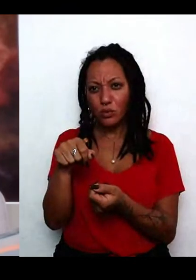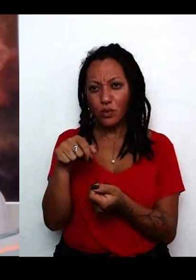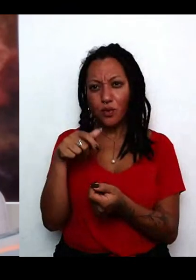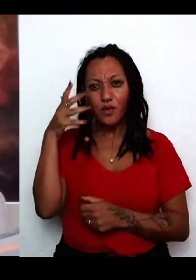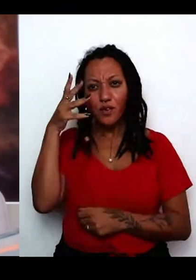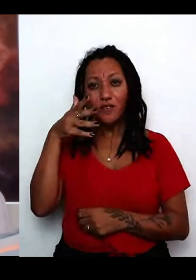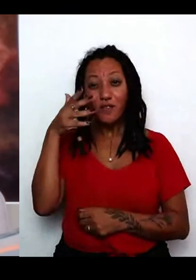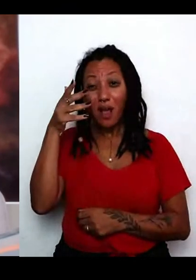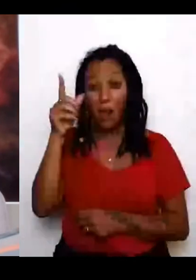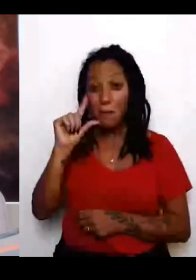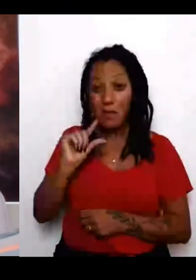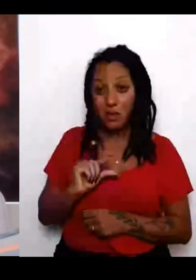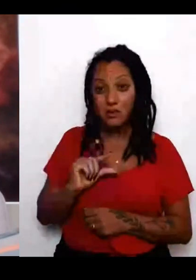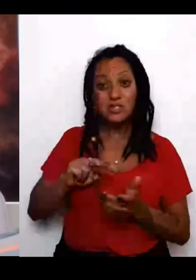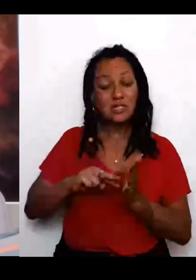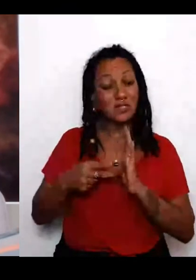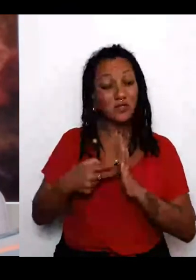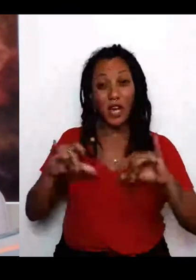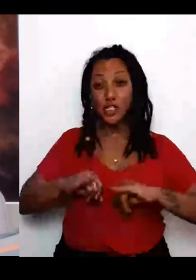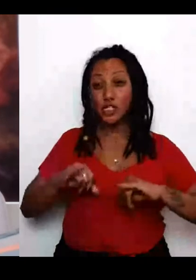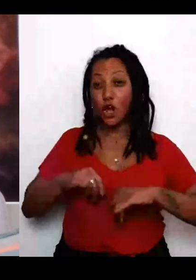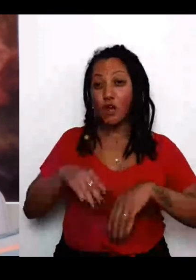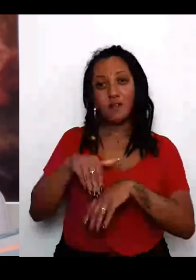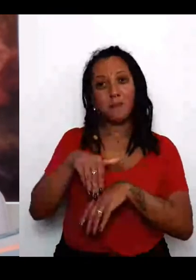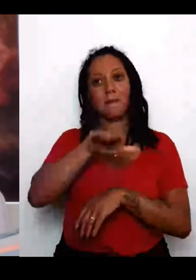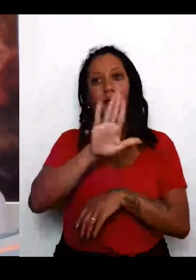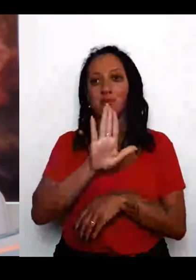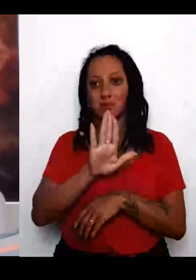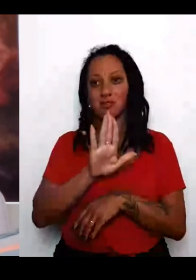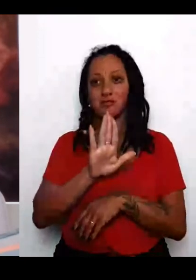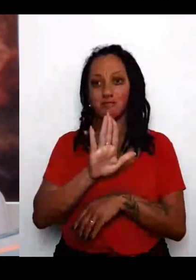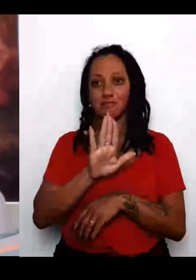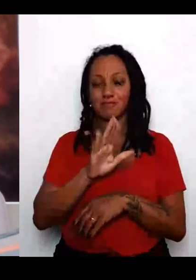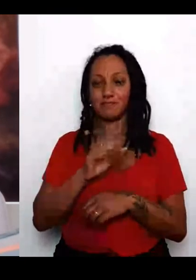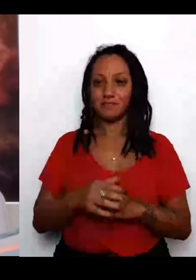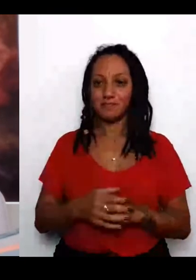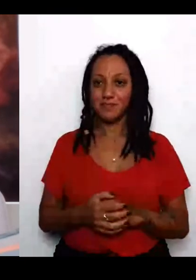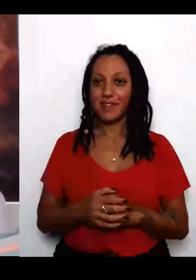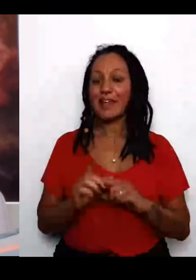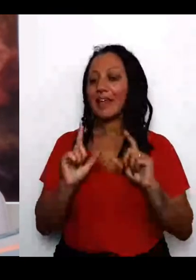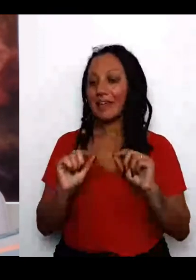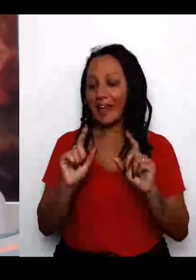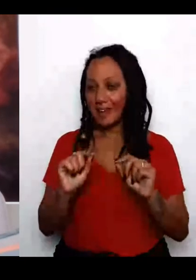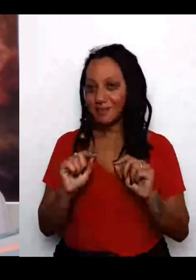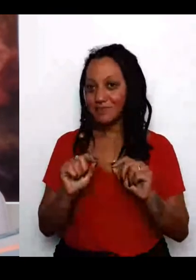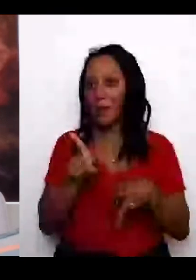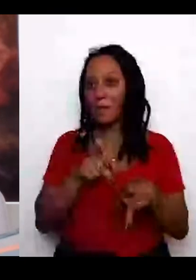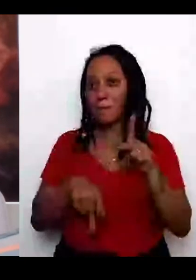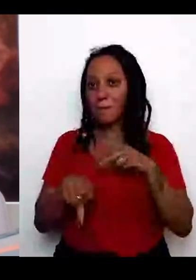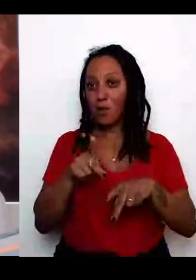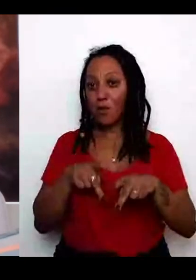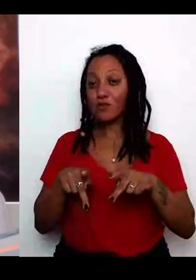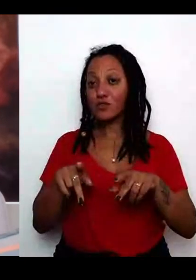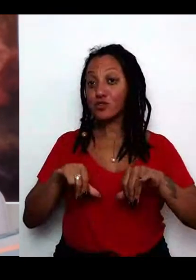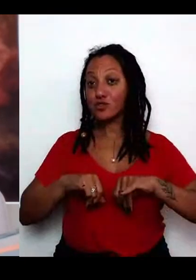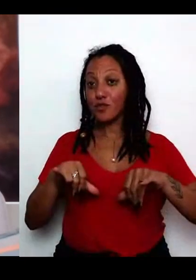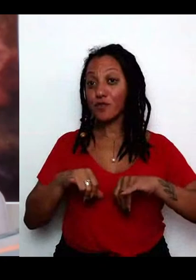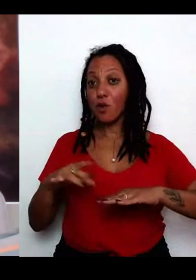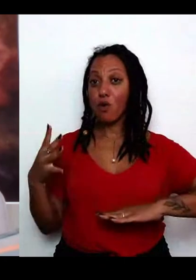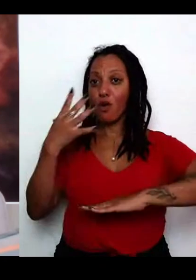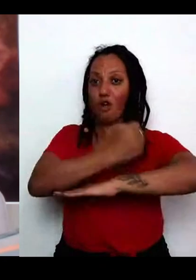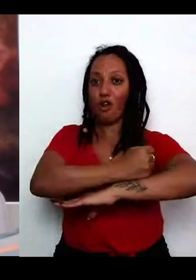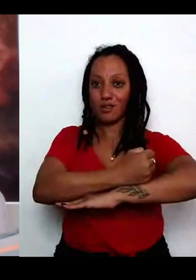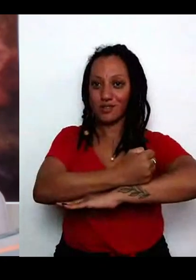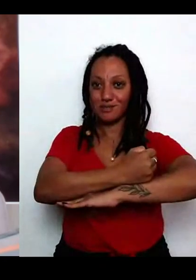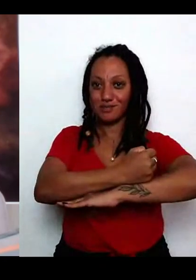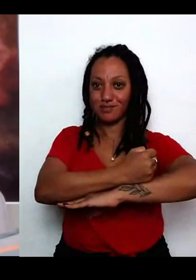all the all those colonized peoples and Nations that you discussed all the preachers I